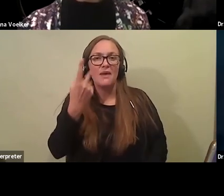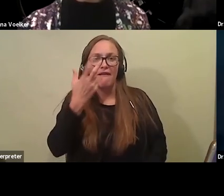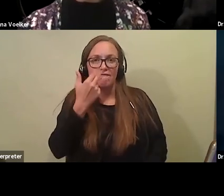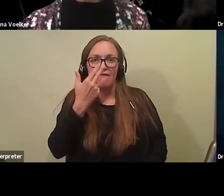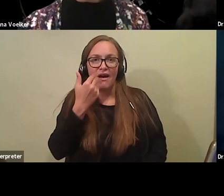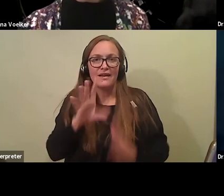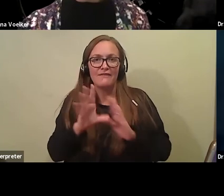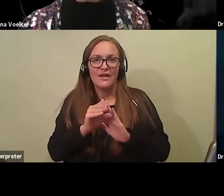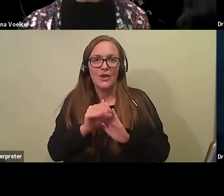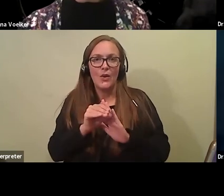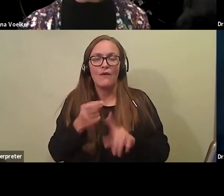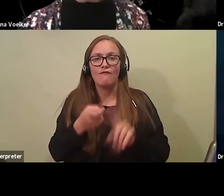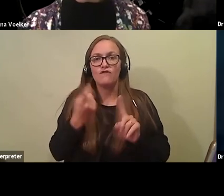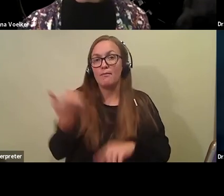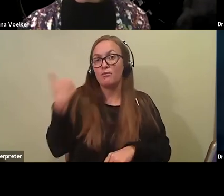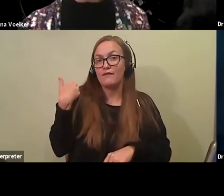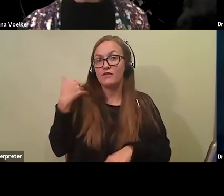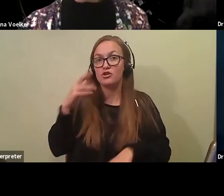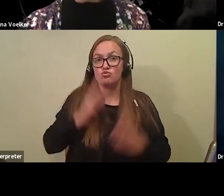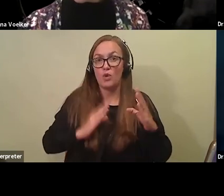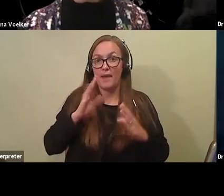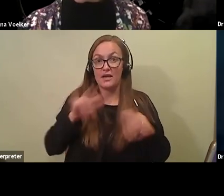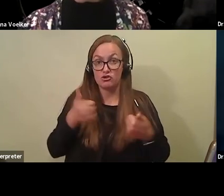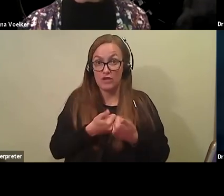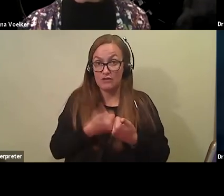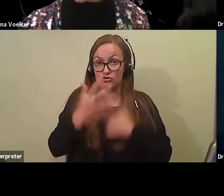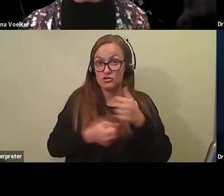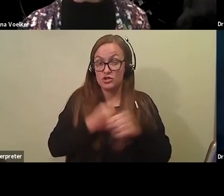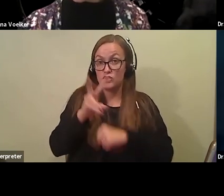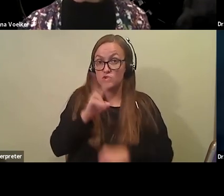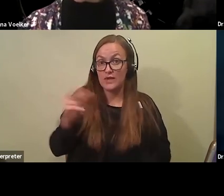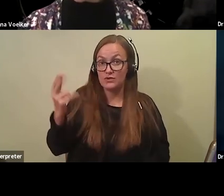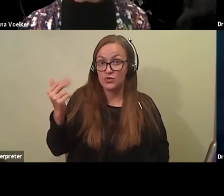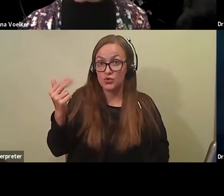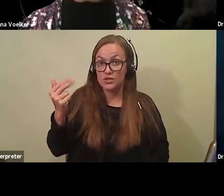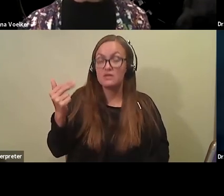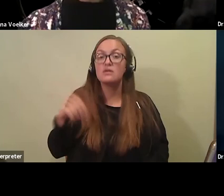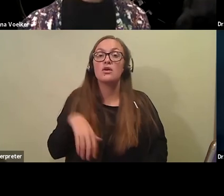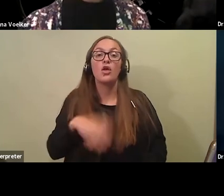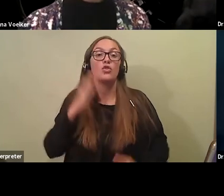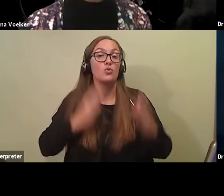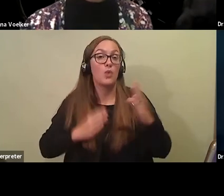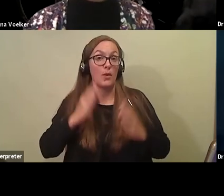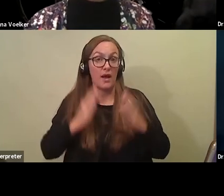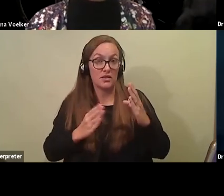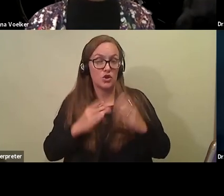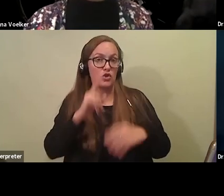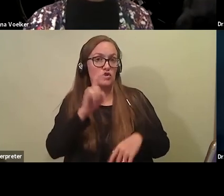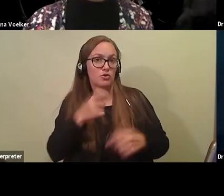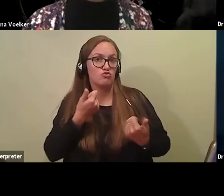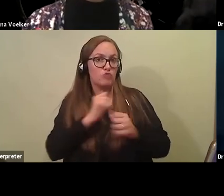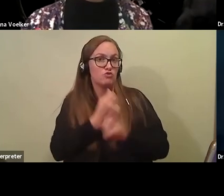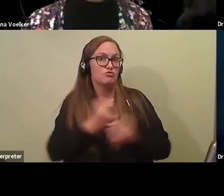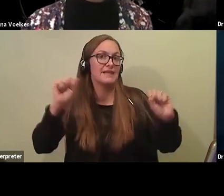a previous robotics challenge in 2013, where the task was given to robots to try to rescue a